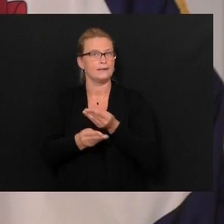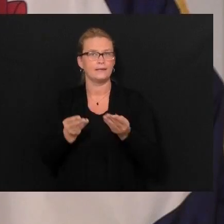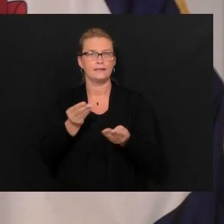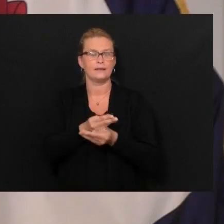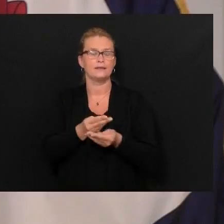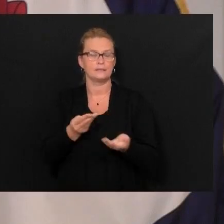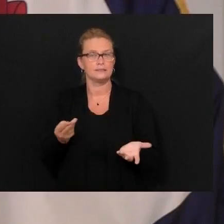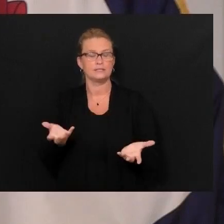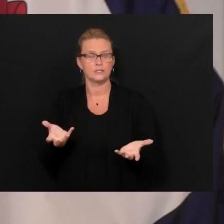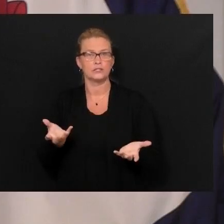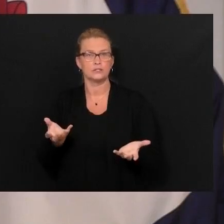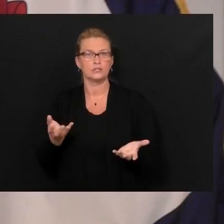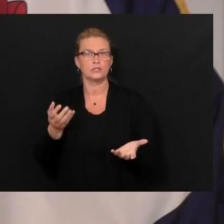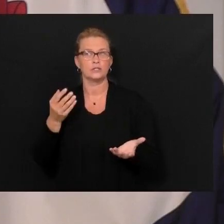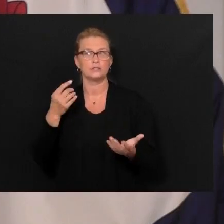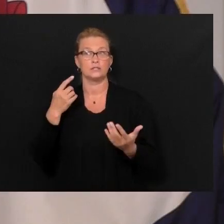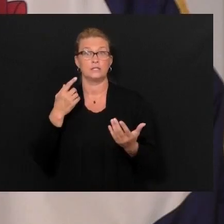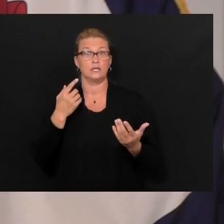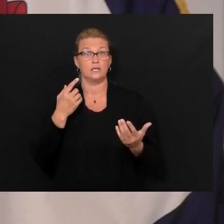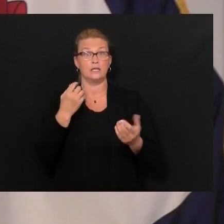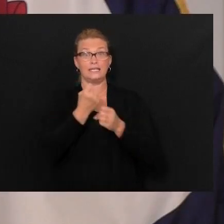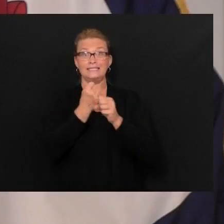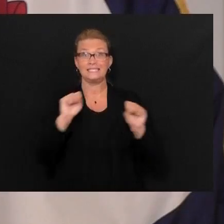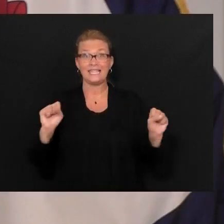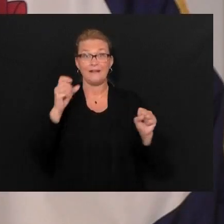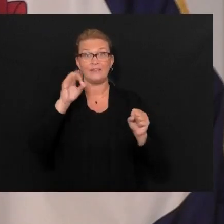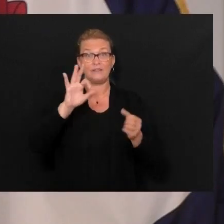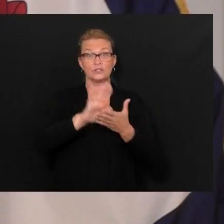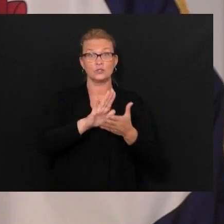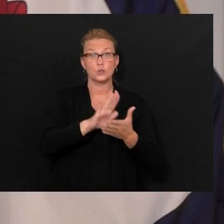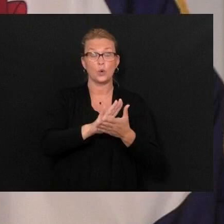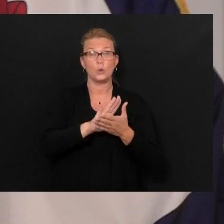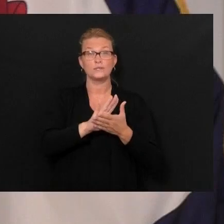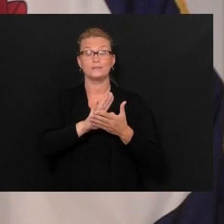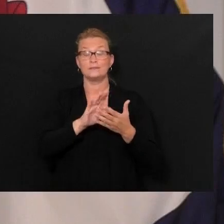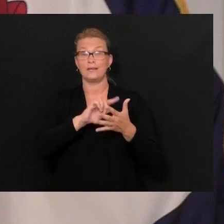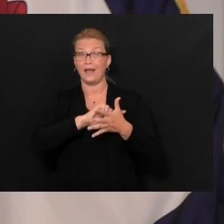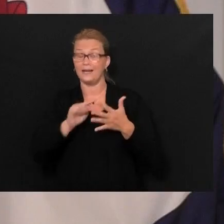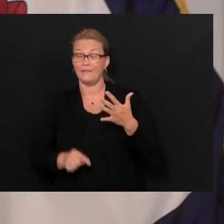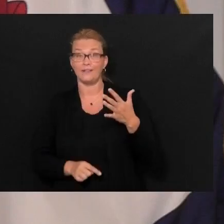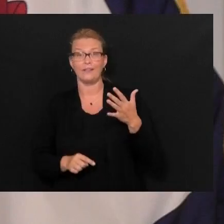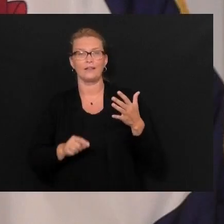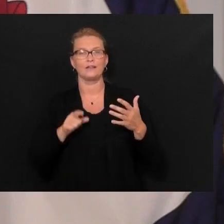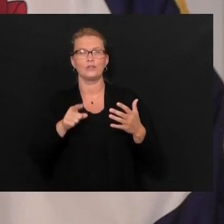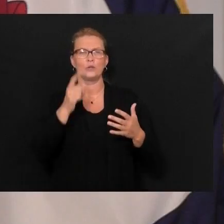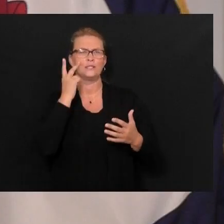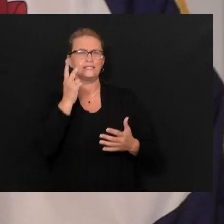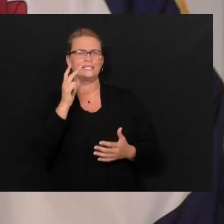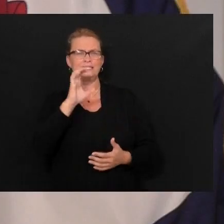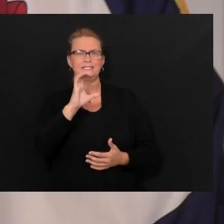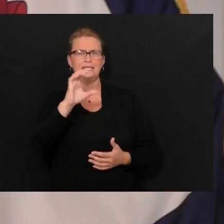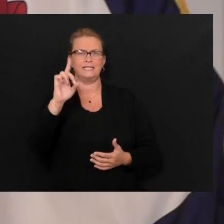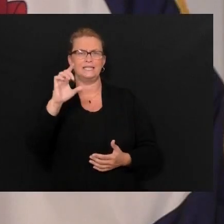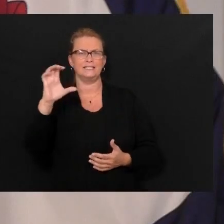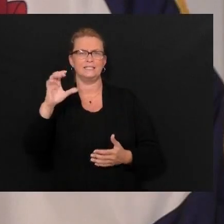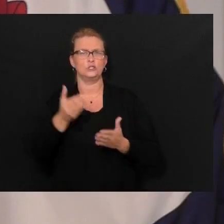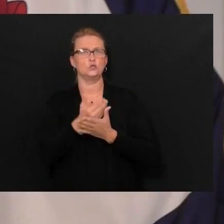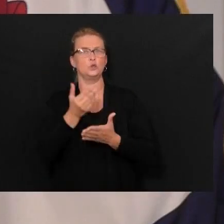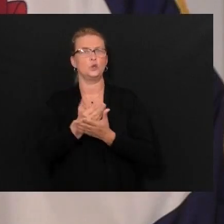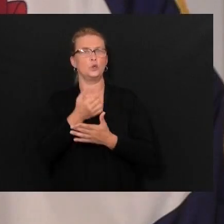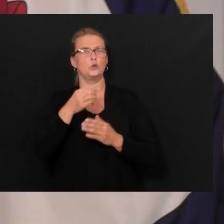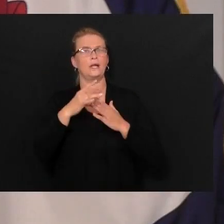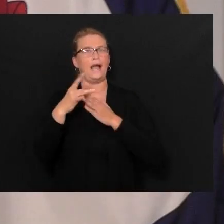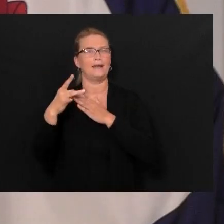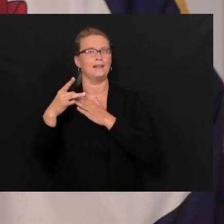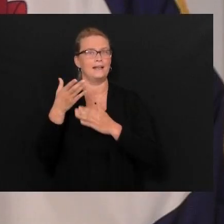So from the standpoint of the safety of our schools and so on like that, look at the CDC's new guidelines and